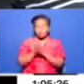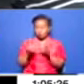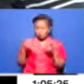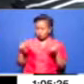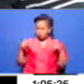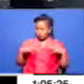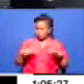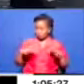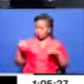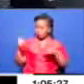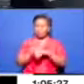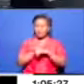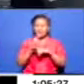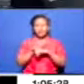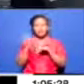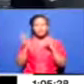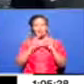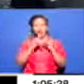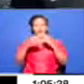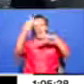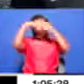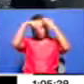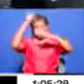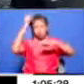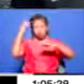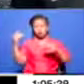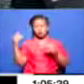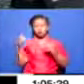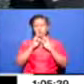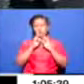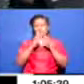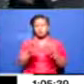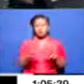professional reporting. Isofar reporting for Lunchtime News.